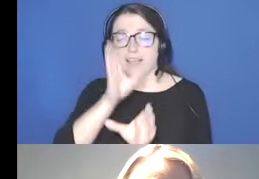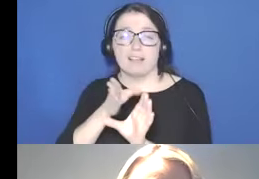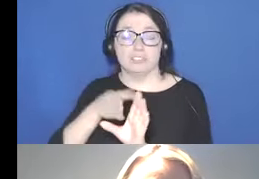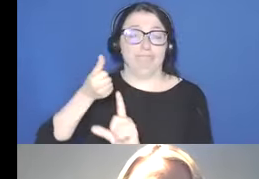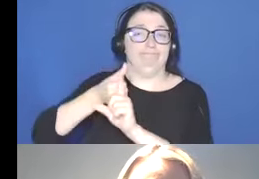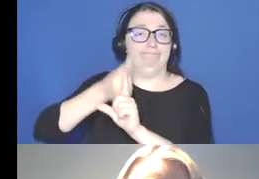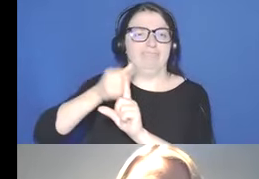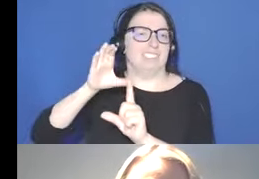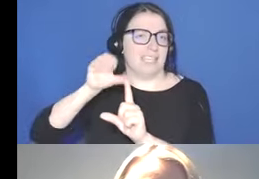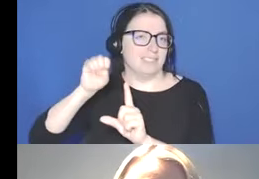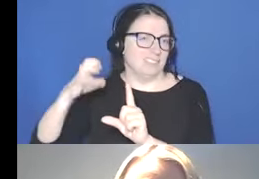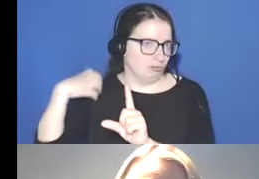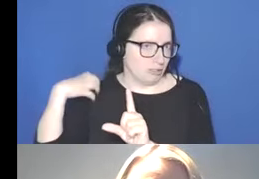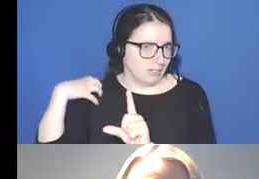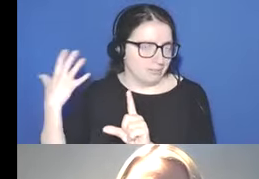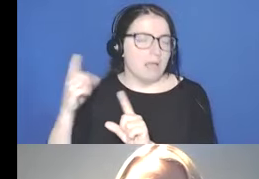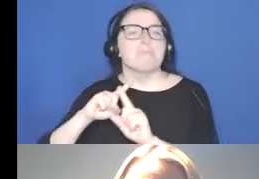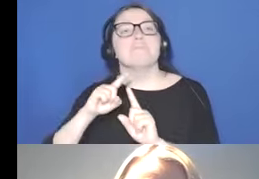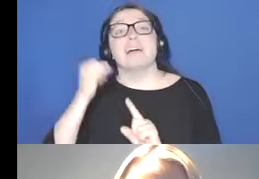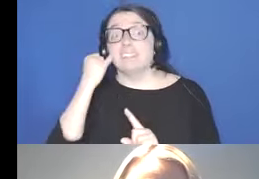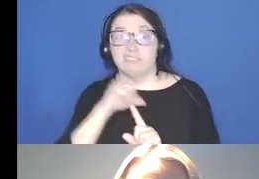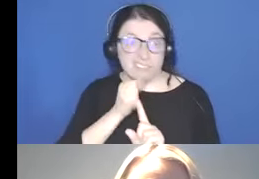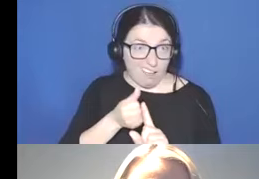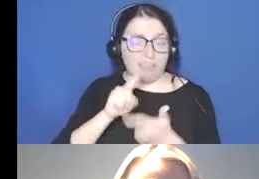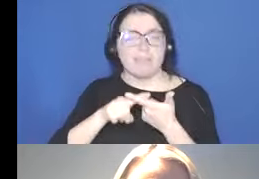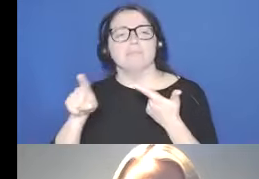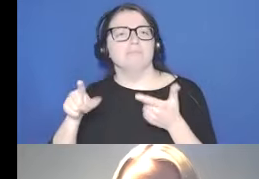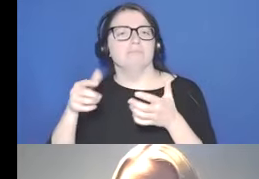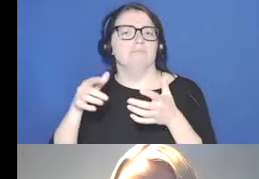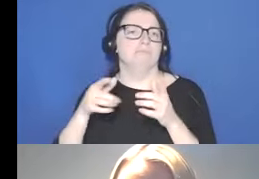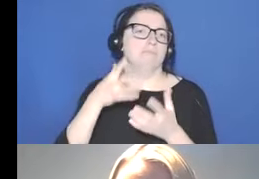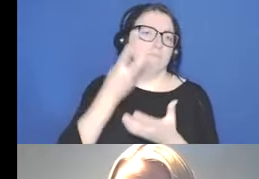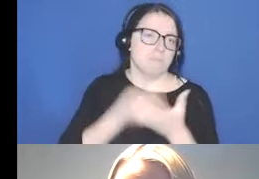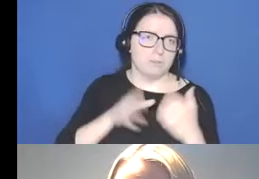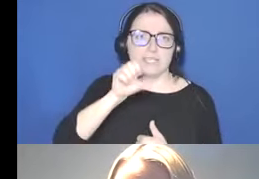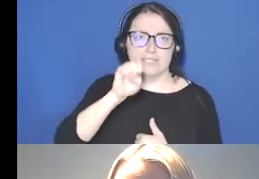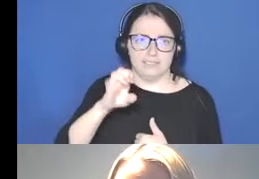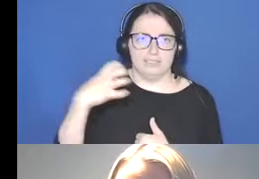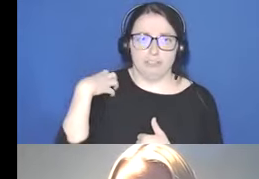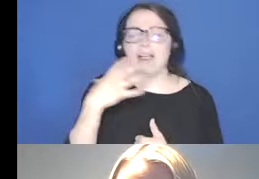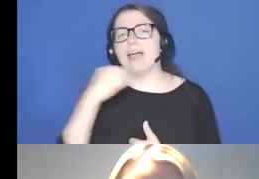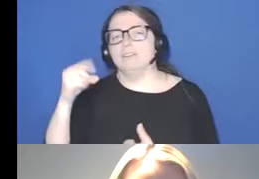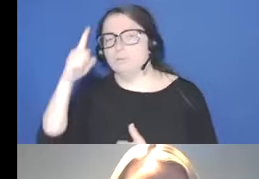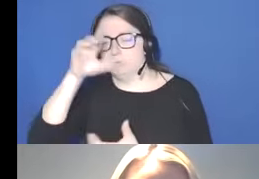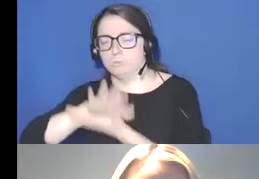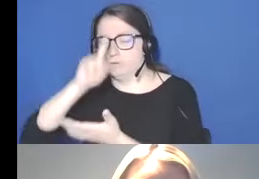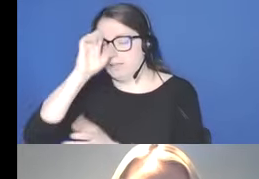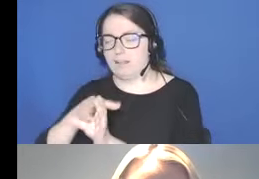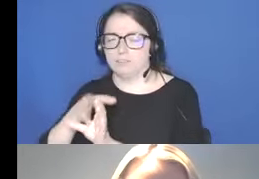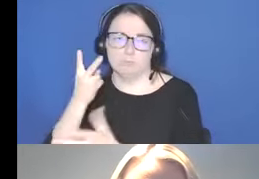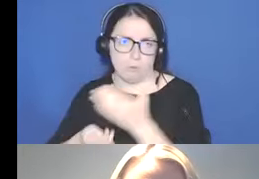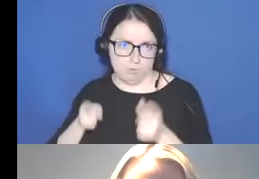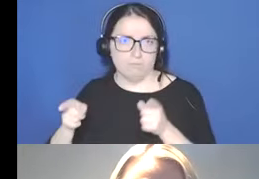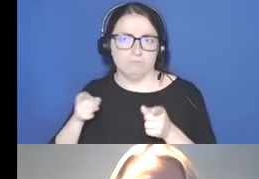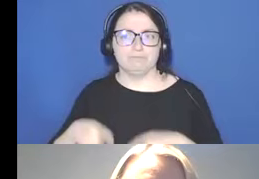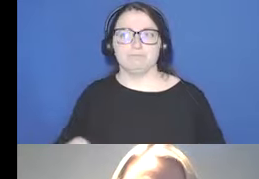but the school psychologist can certainly be of help there. Great. Yeah, if you have questions, I would say go to